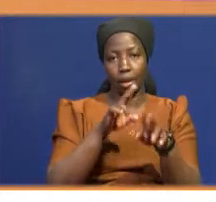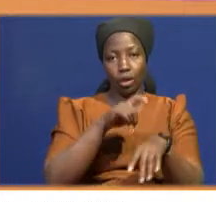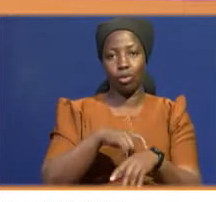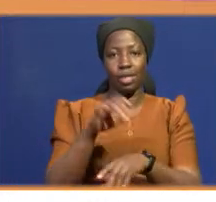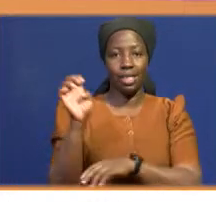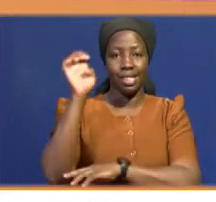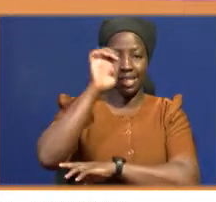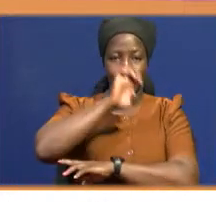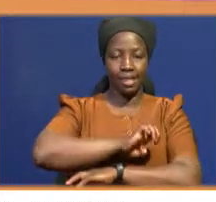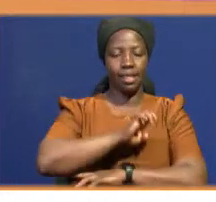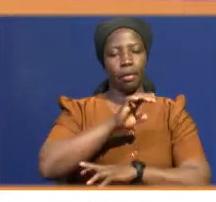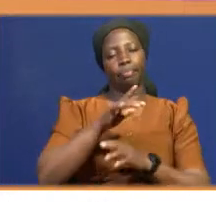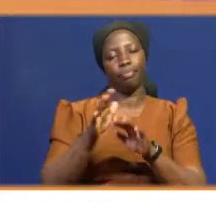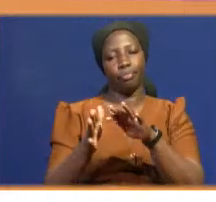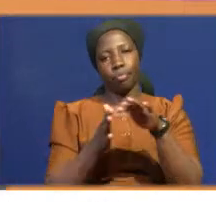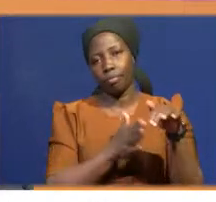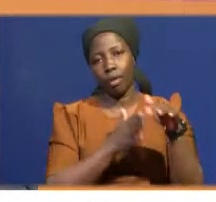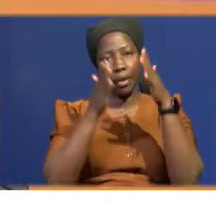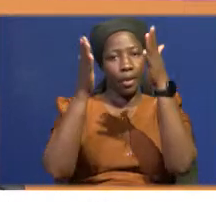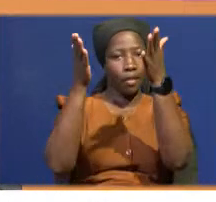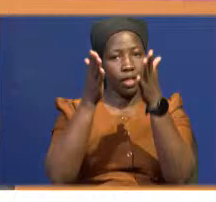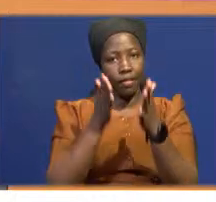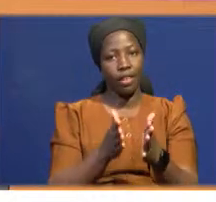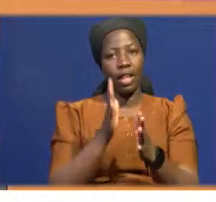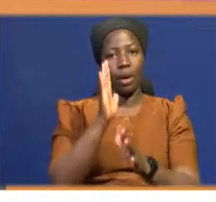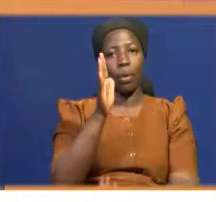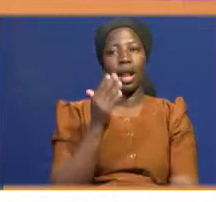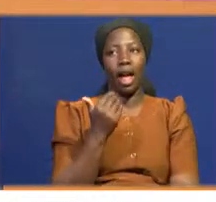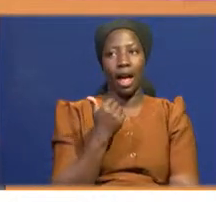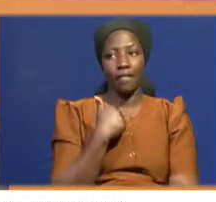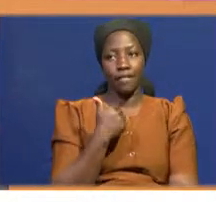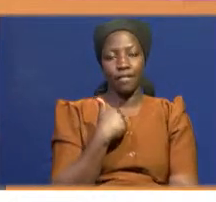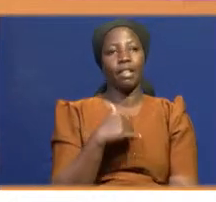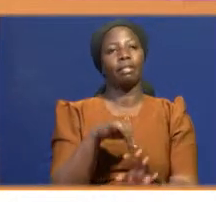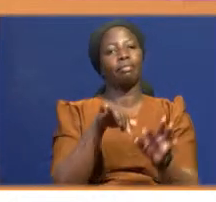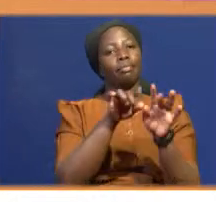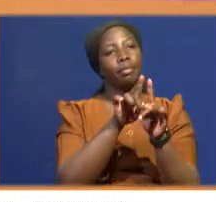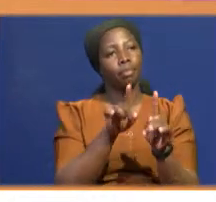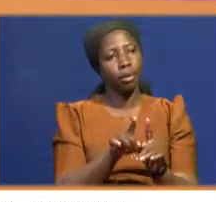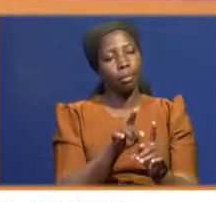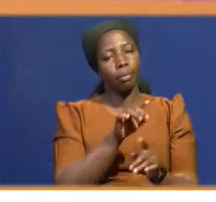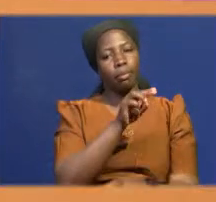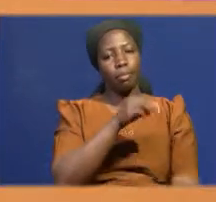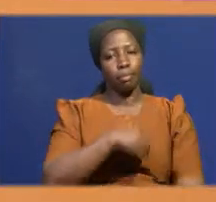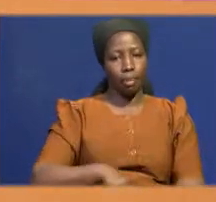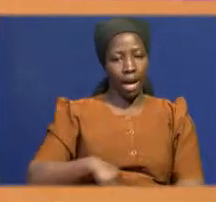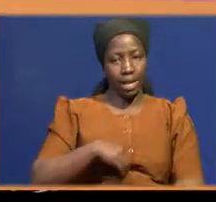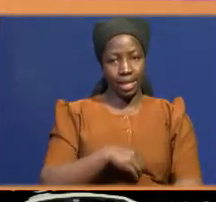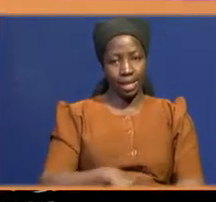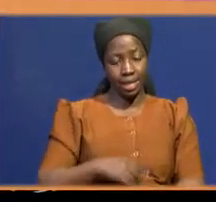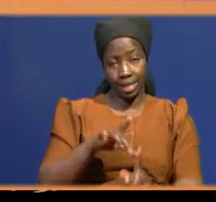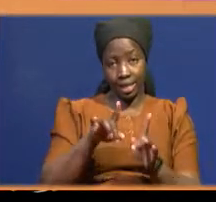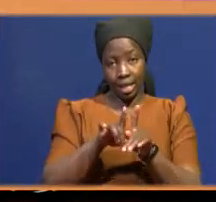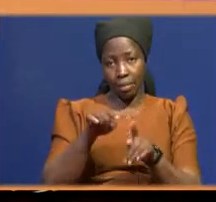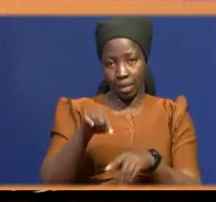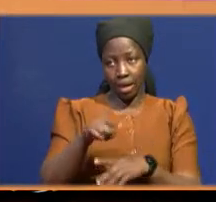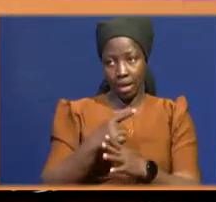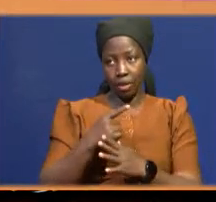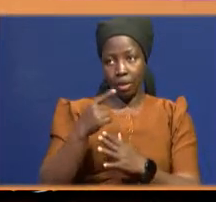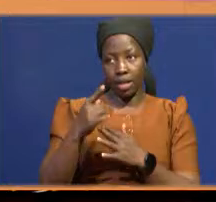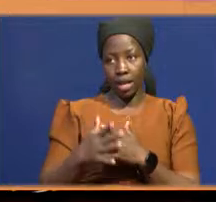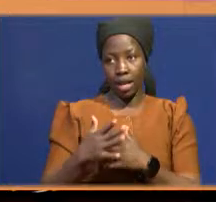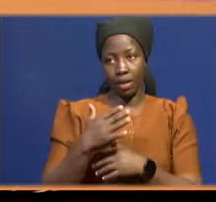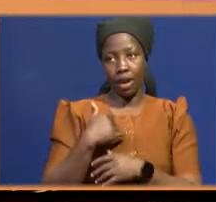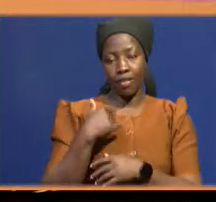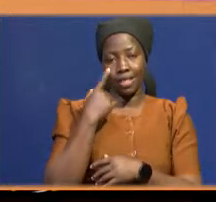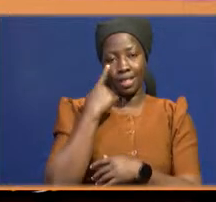Valley, we're going to be having the rally, and in Malindi, the beach games. And also this weekend, we saw a spectacle last year out in Western